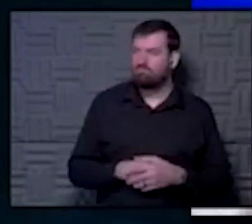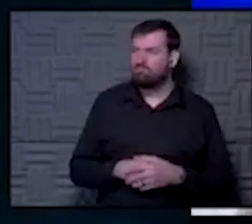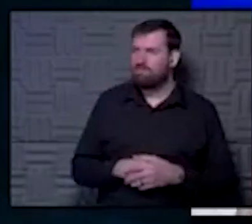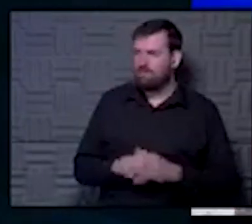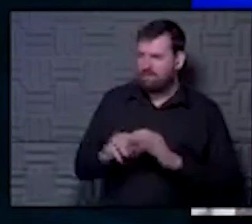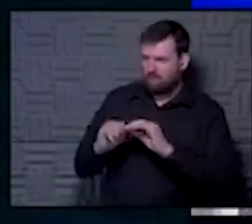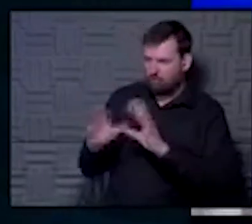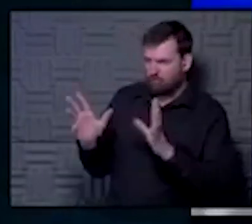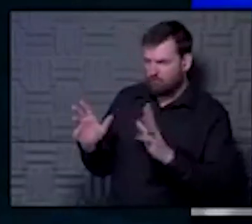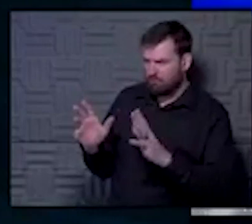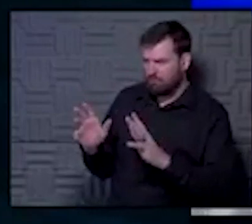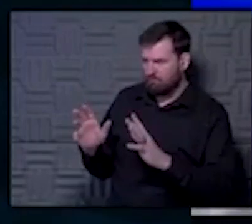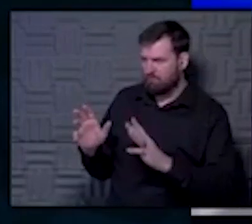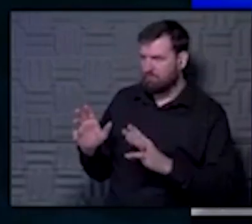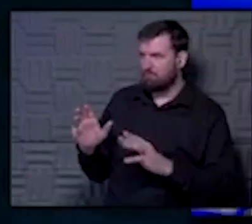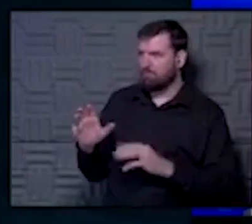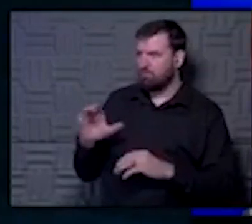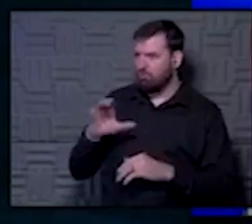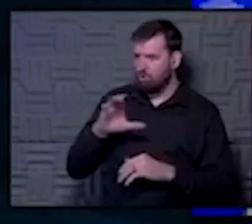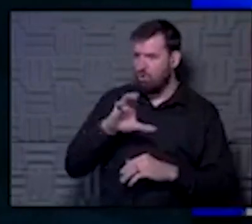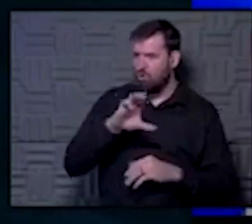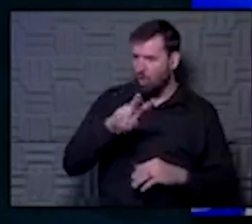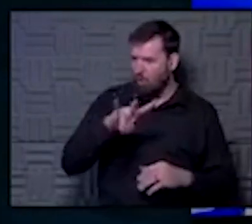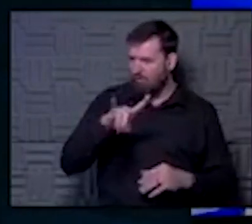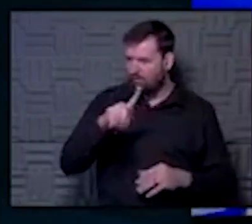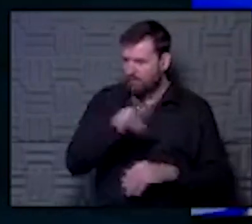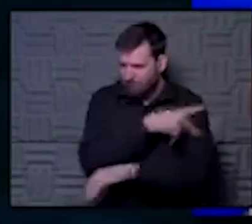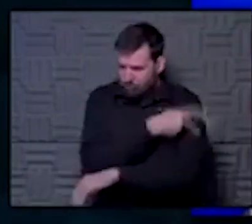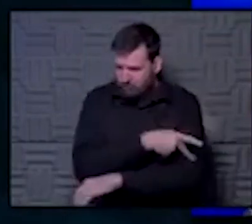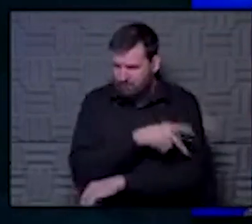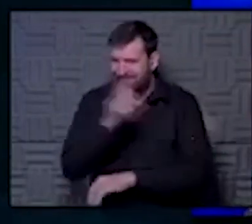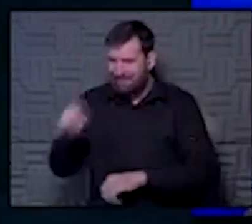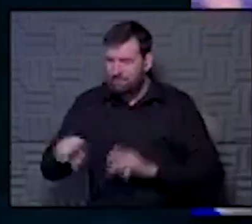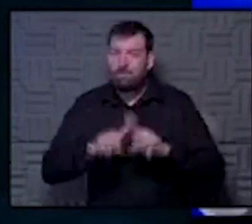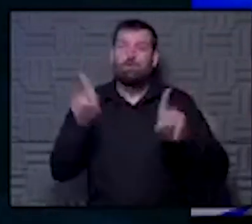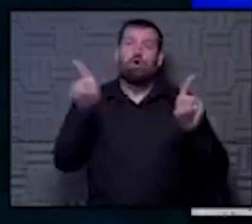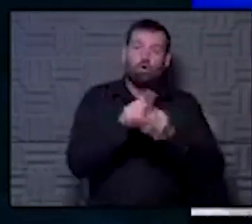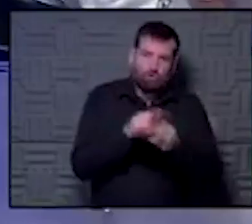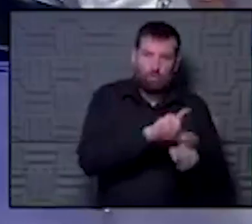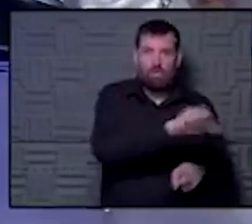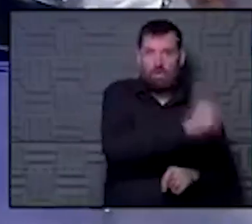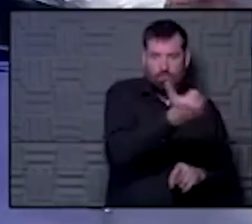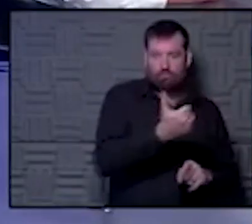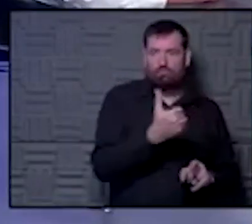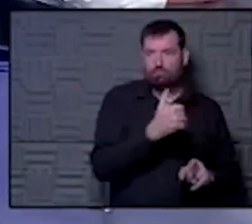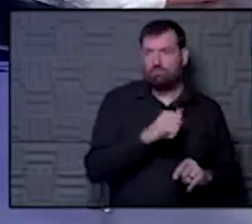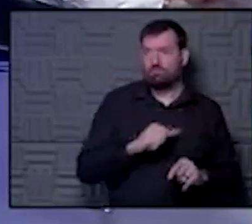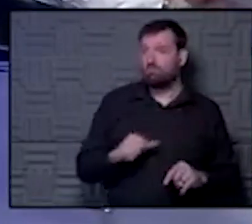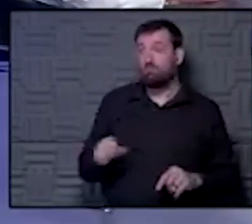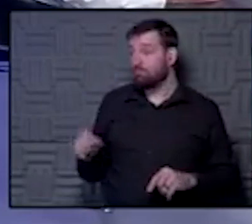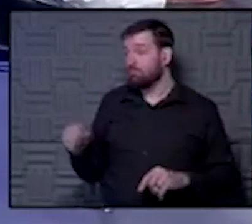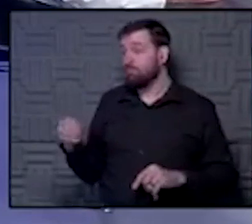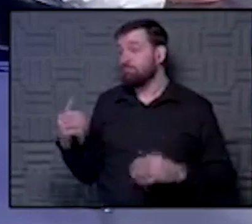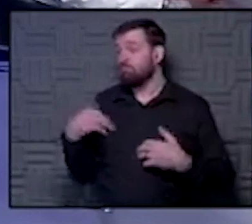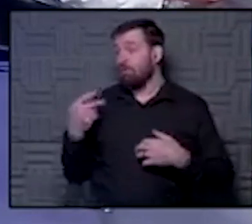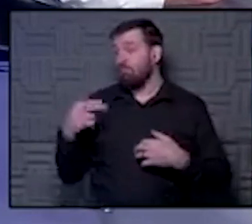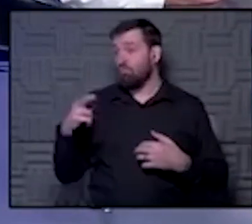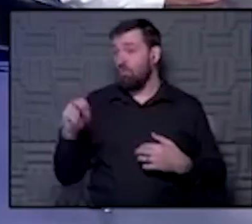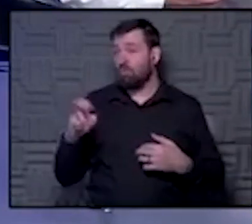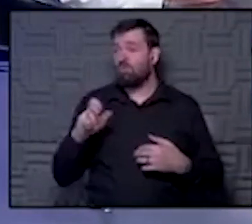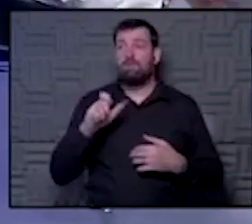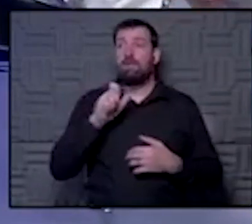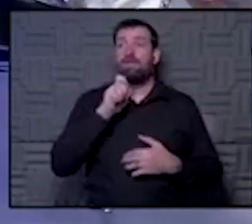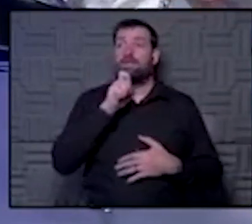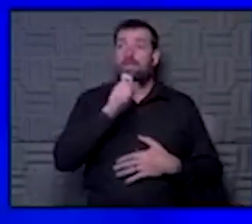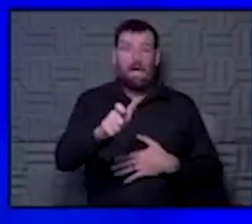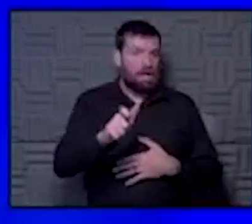clear, it's something we do in COVID patients, but it's something we do in lots of other patients as well. Yeah, I would like to say in proning, I've had patients who are not on the ventilator, who are on the medical